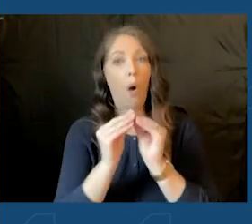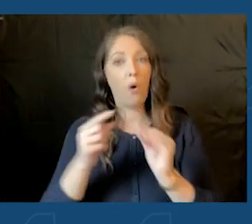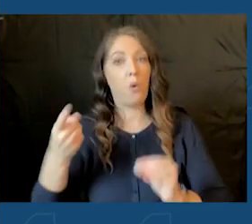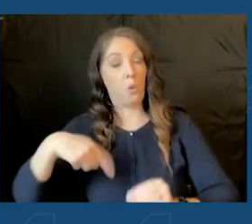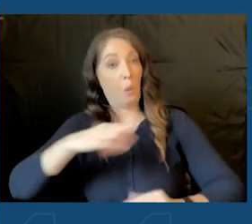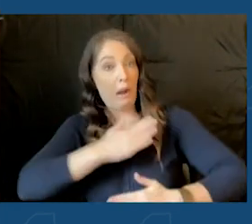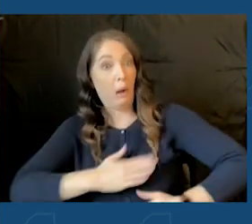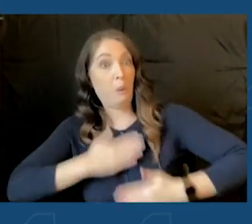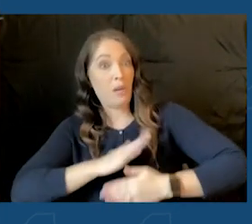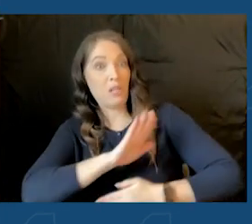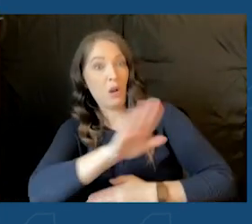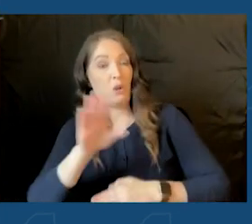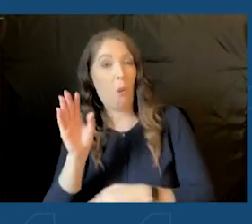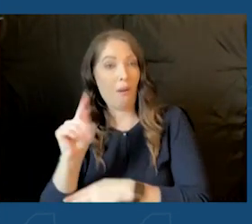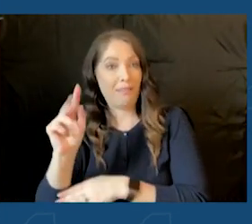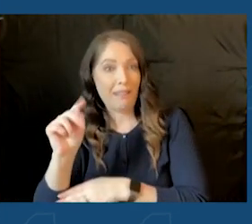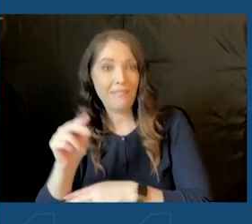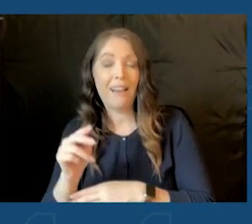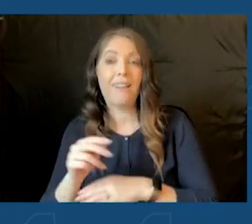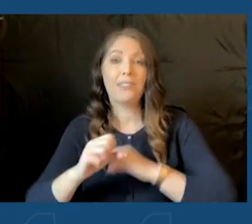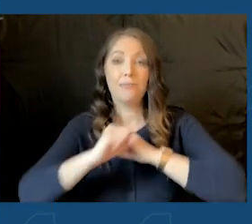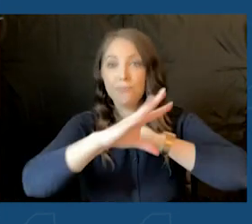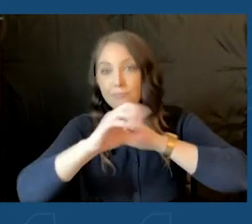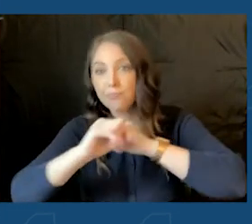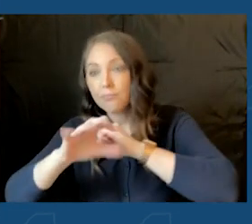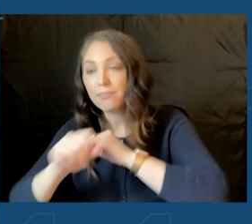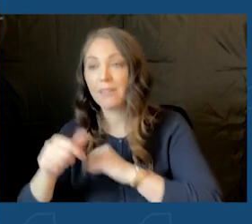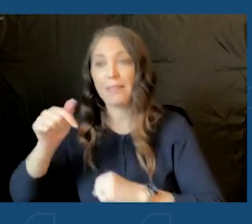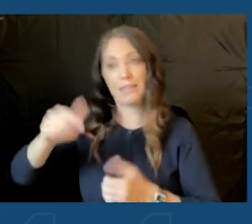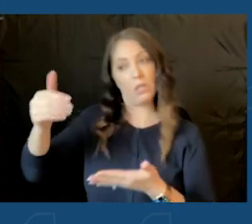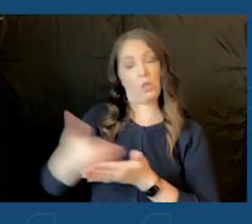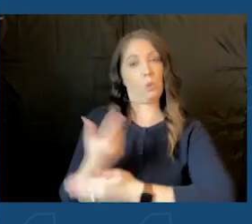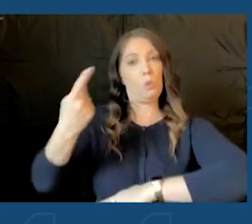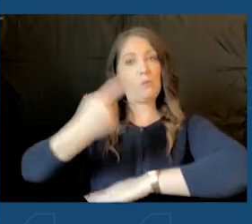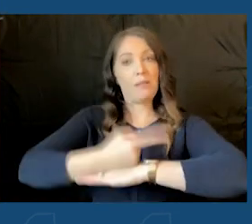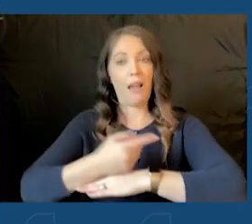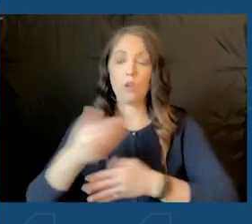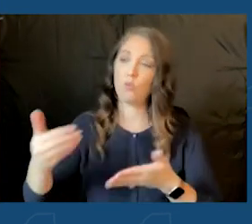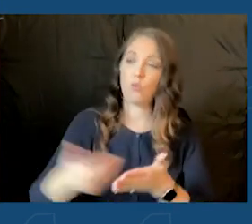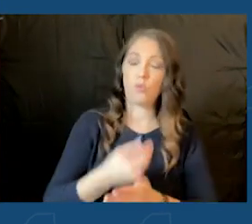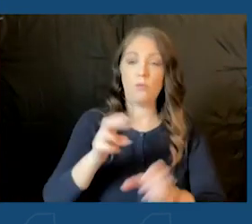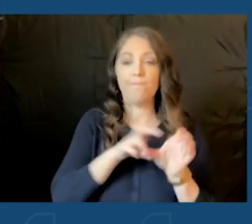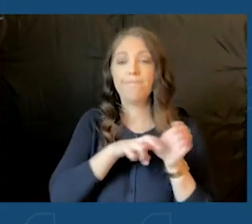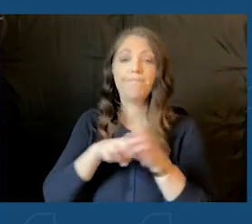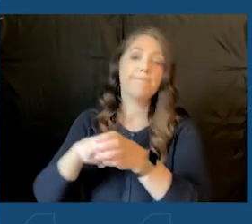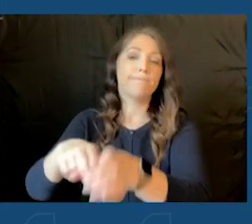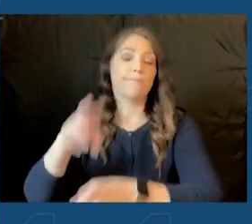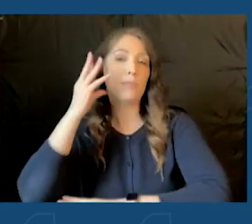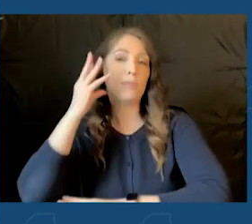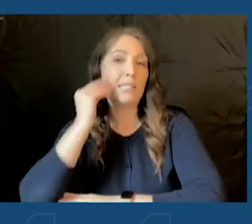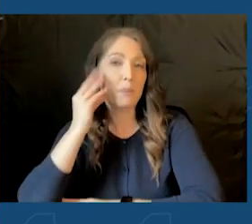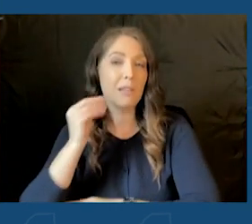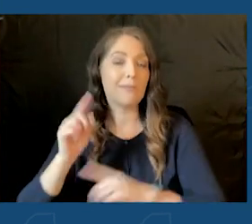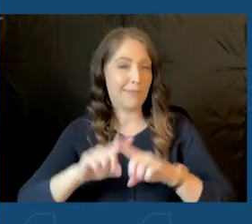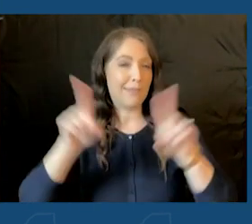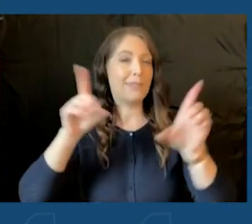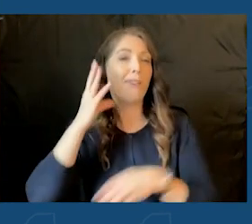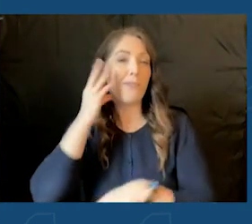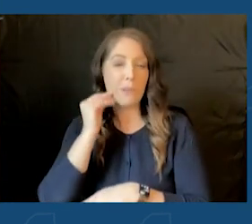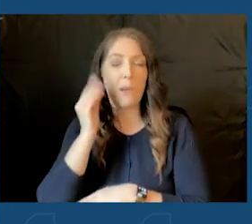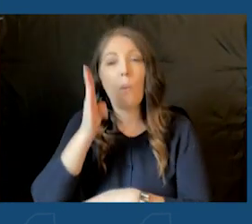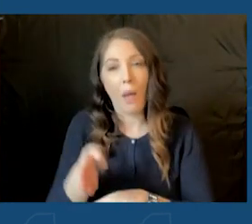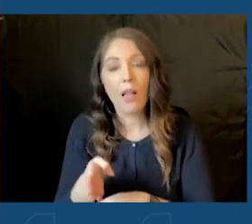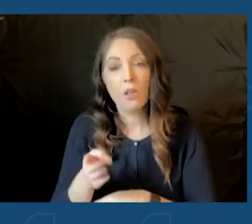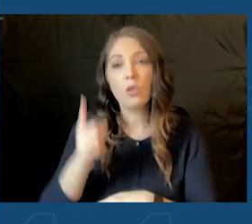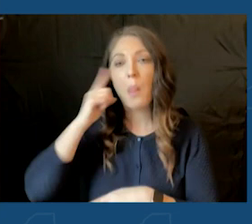know that this is a new day. It'll be a new riding experience when you come to these magnificent stations and have a different experience altogether. So we think that's going to